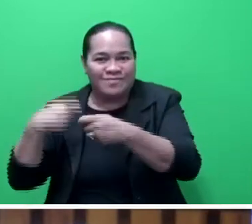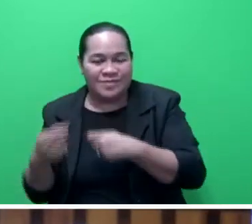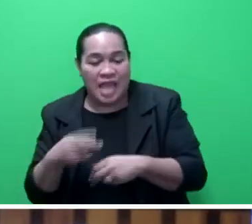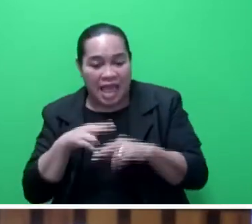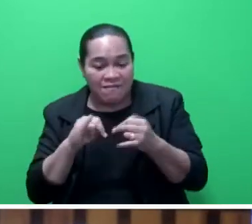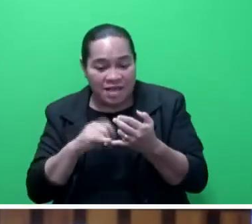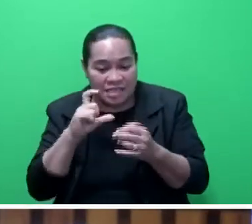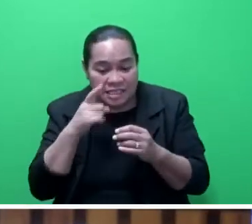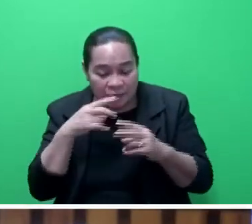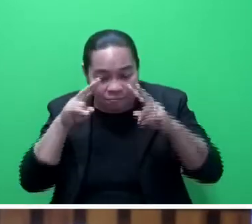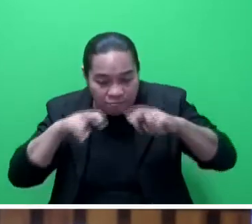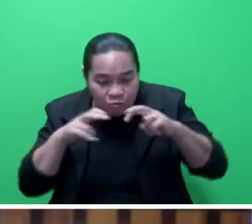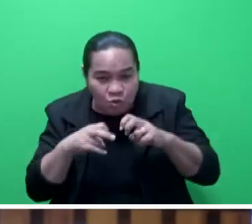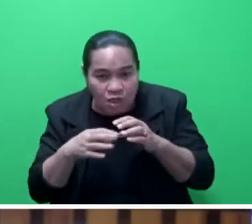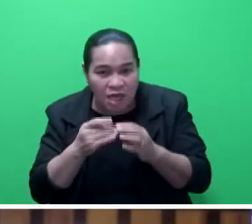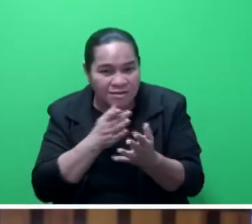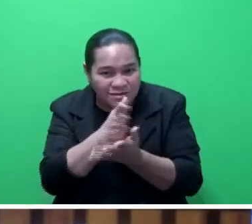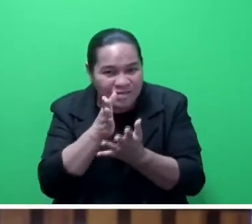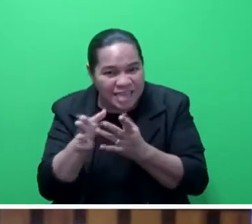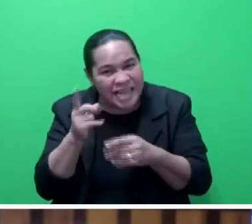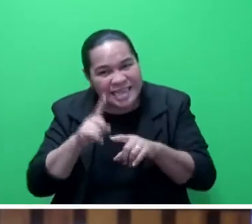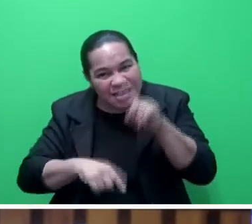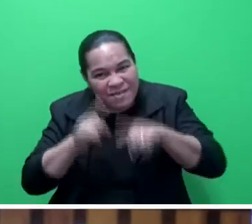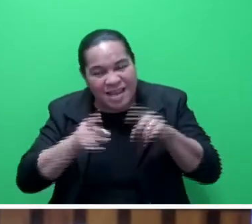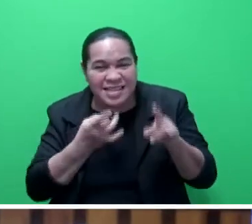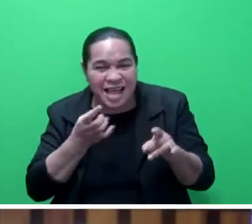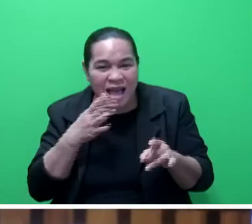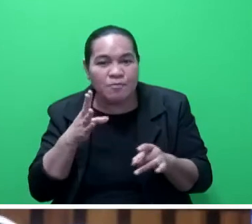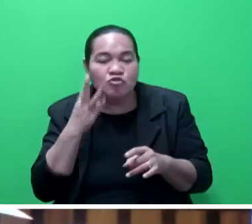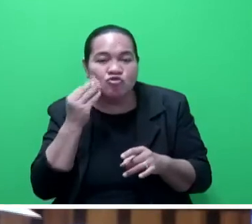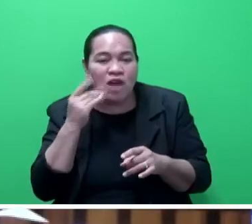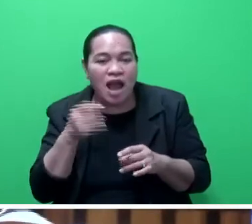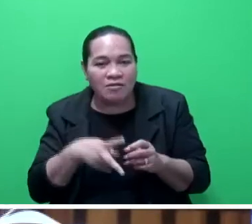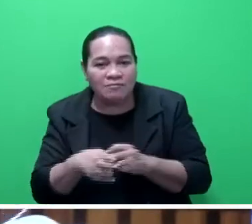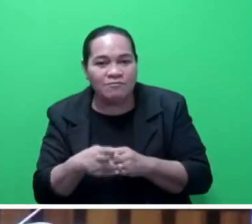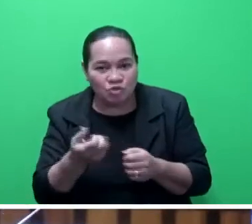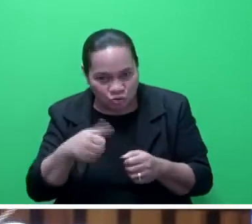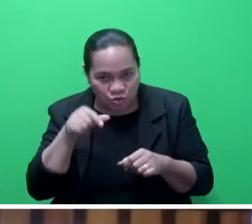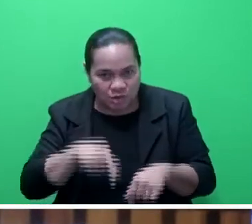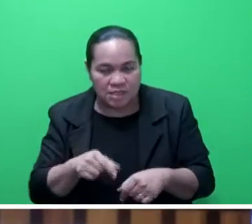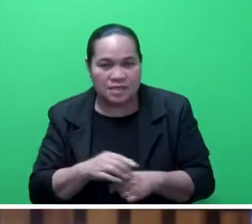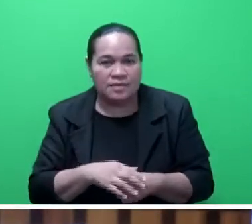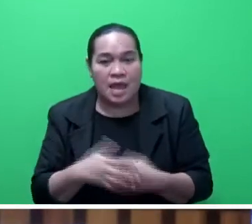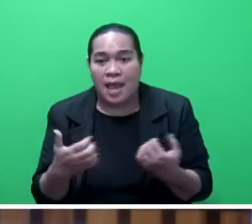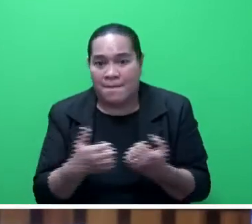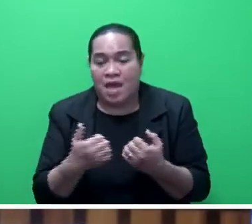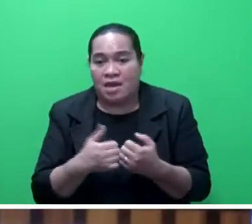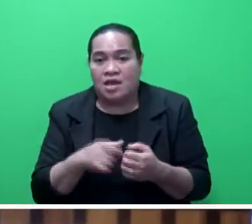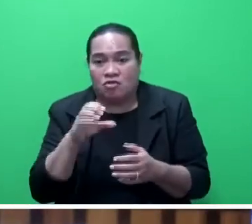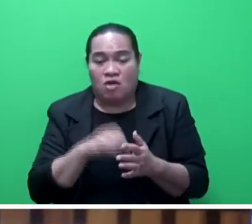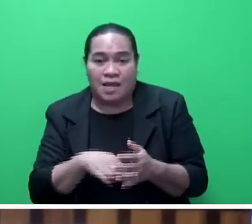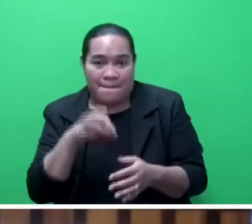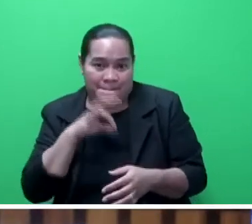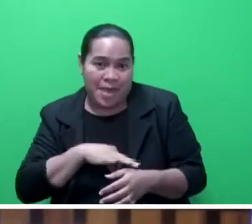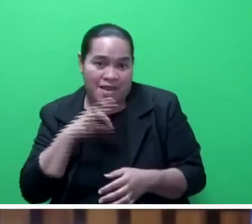product diversification that would see new variants of sugar being launched. Mr. Speaker, sir, there are many positive benefits to be realized